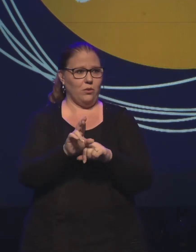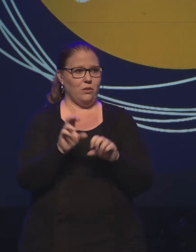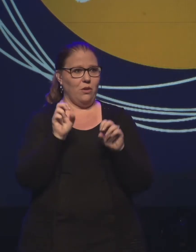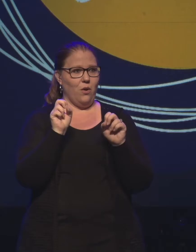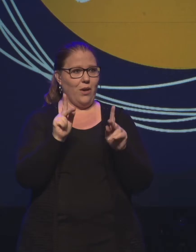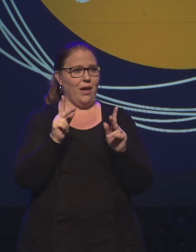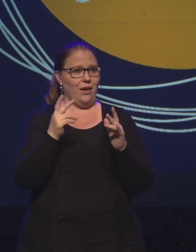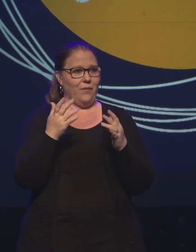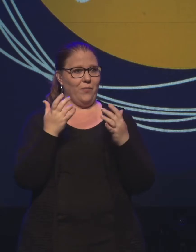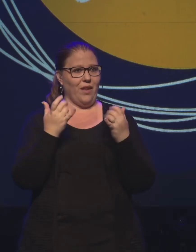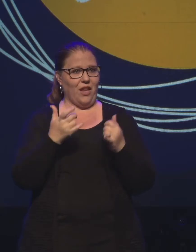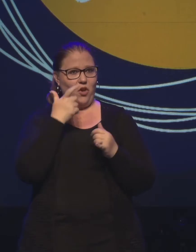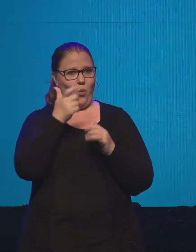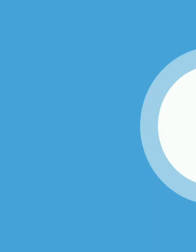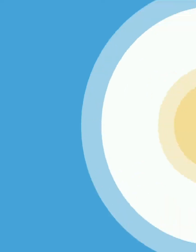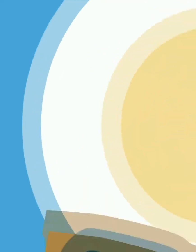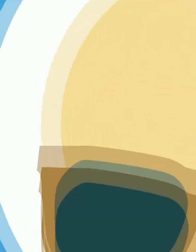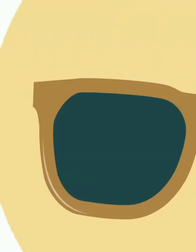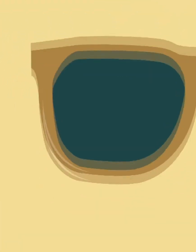Okay, now check out this video.